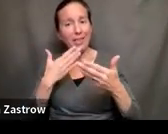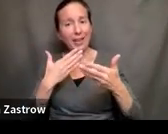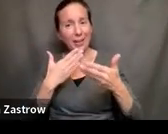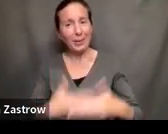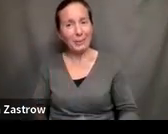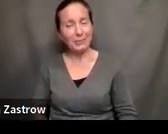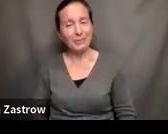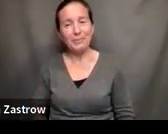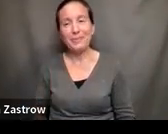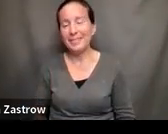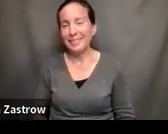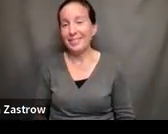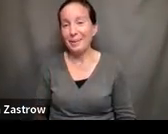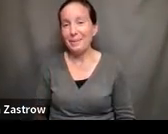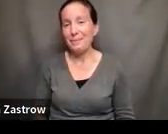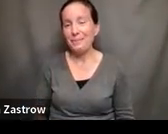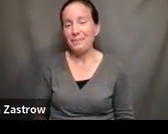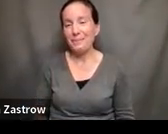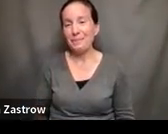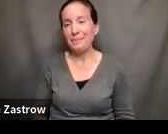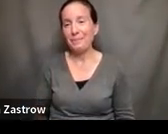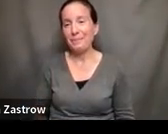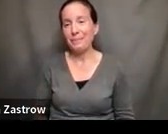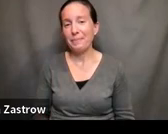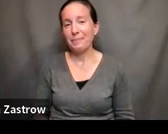much. Welcome.